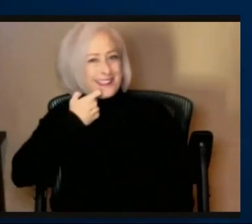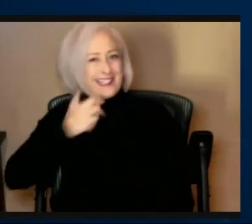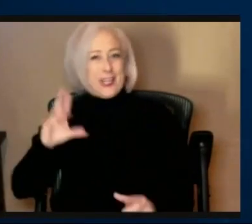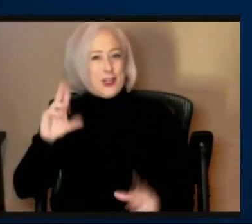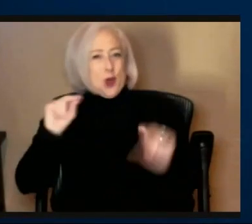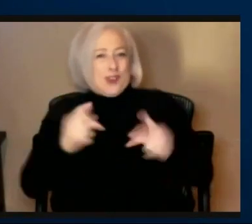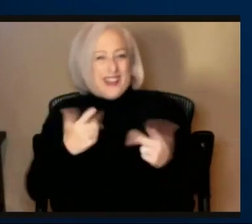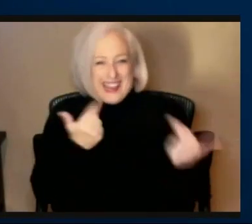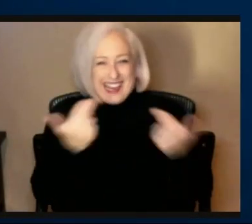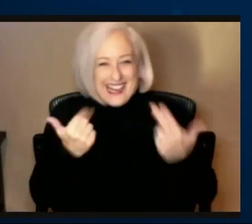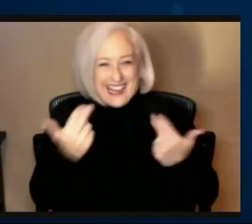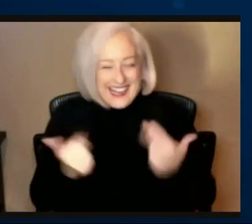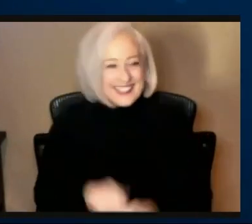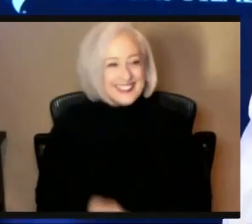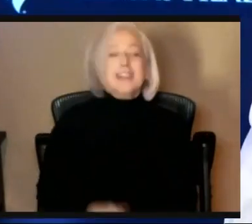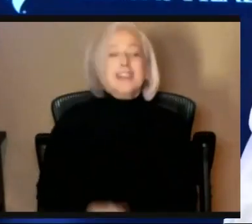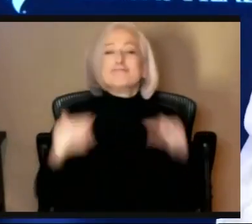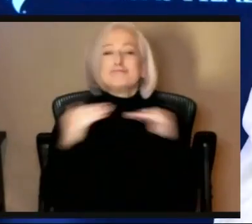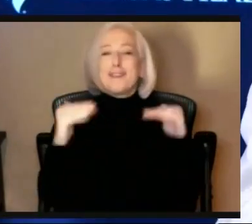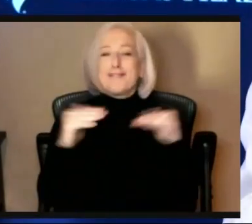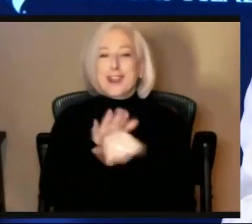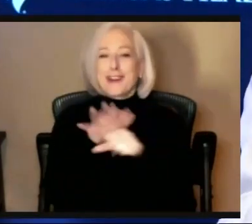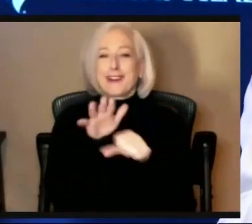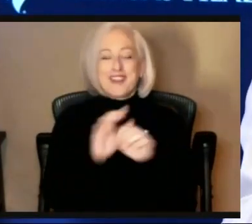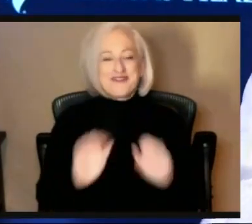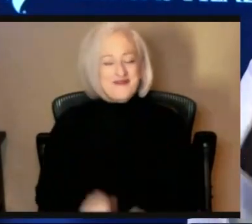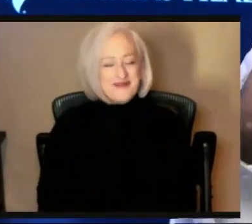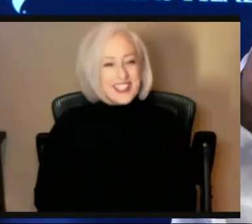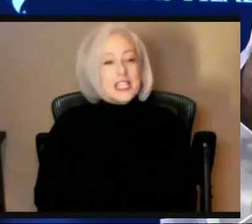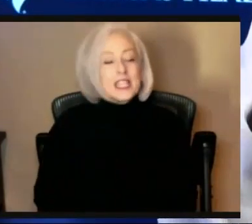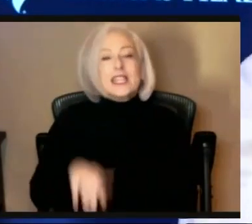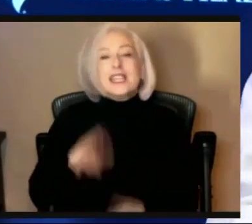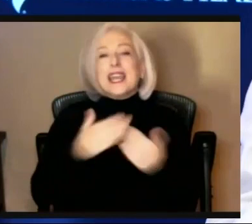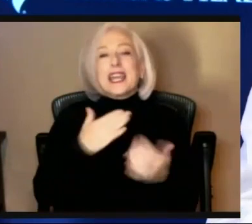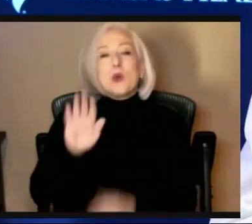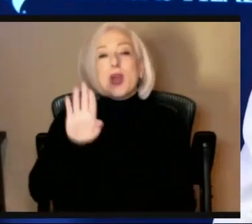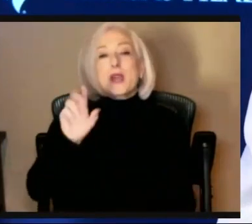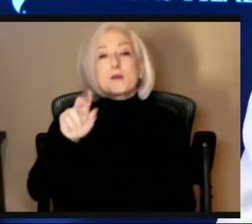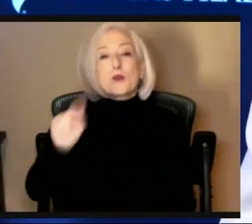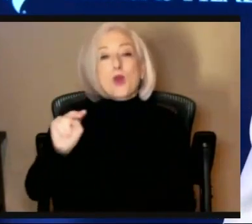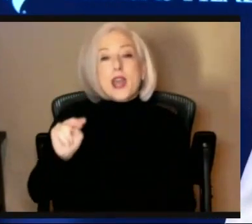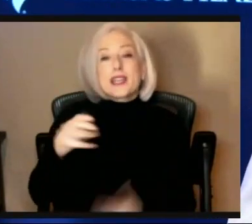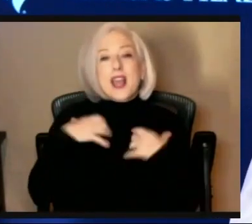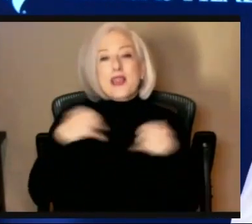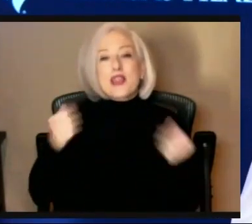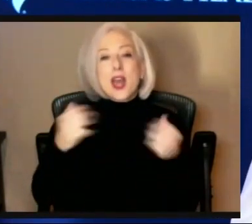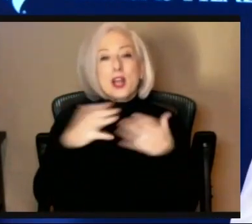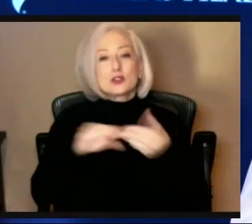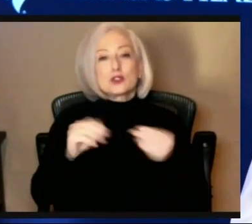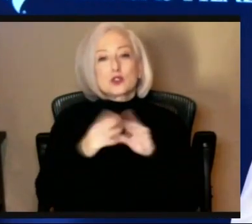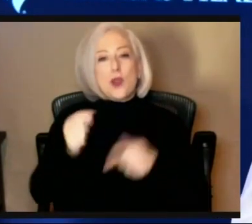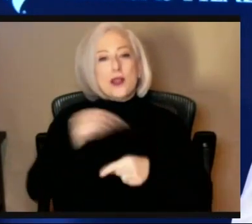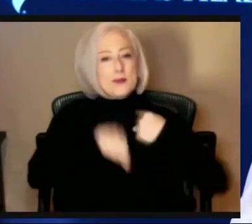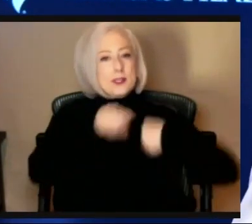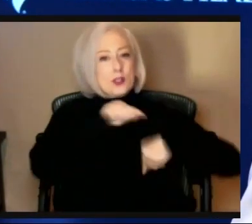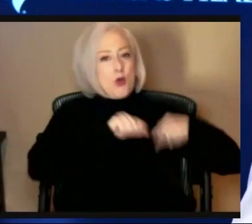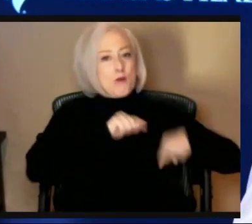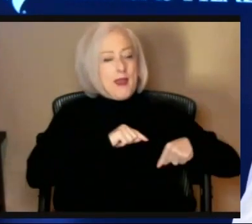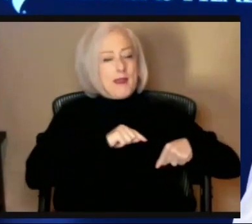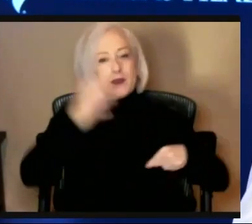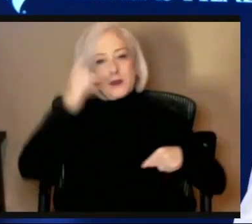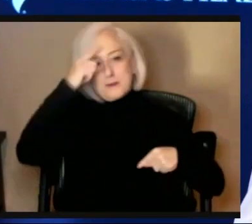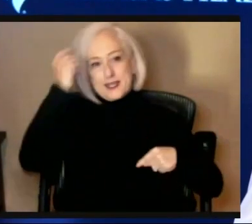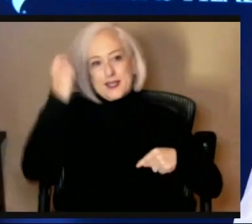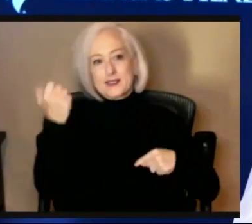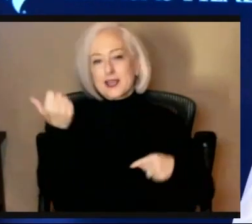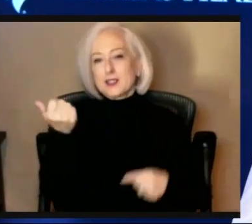so fair enough. We get with you. Brian, the health story, if I can take it back a little bit, I think it actually goes back to 2017